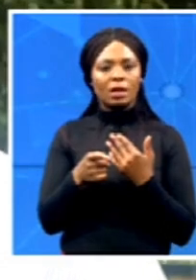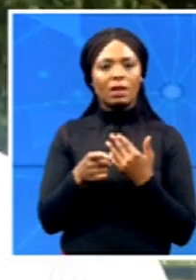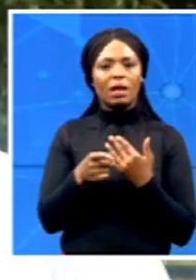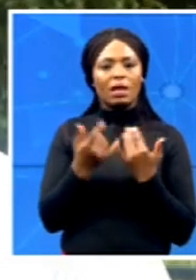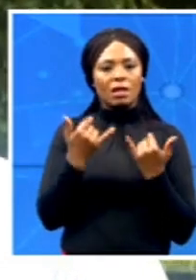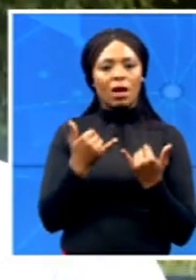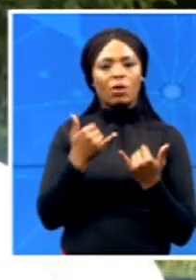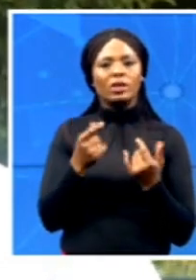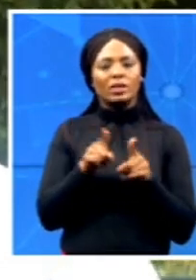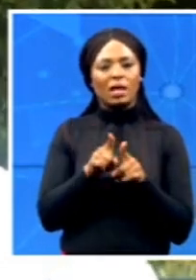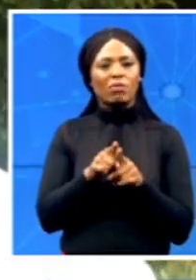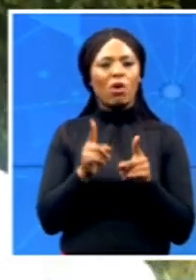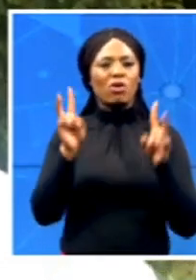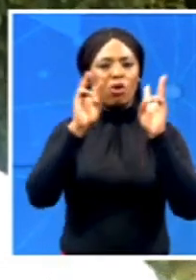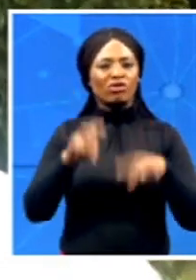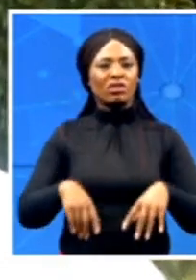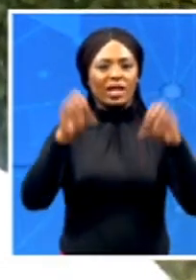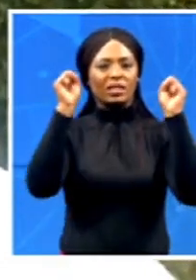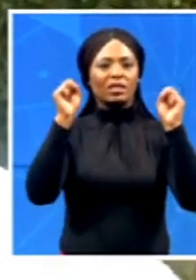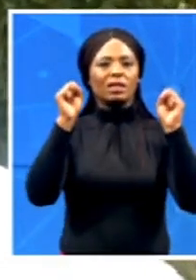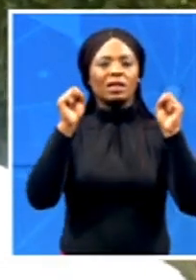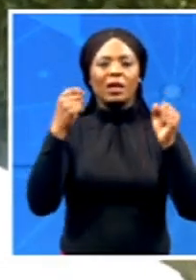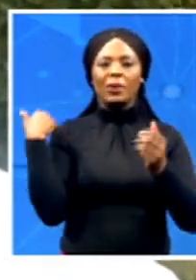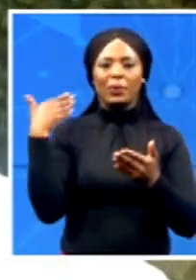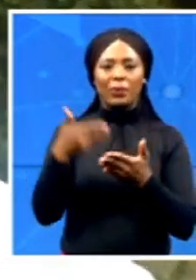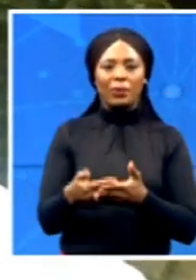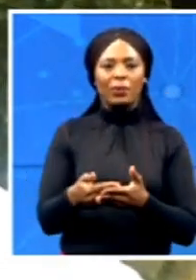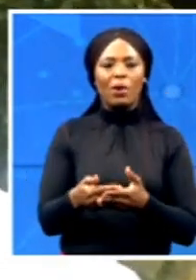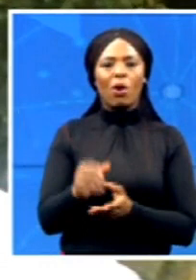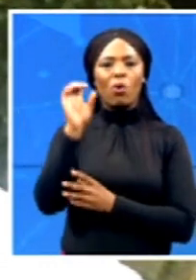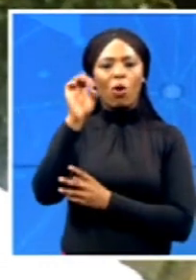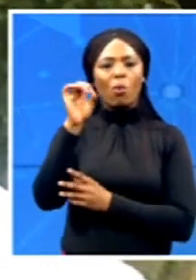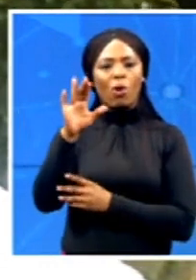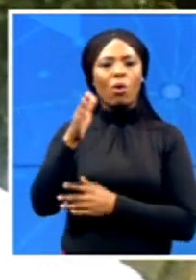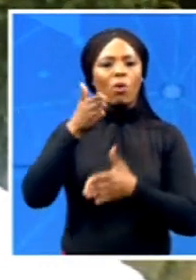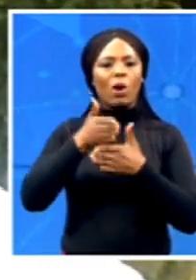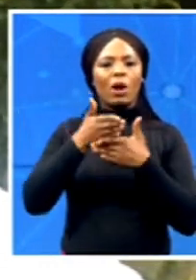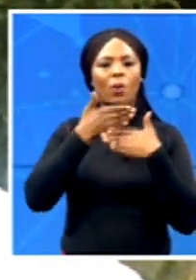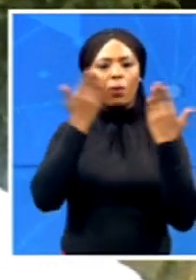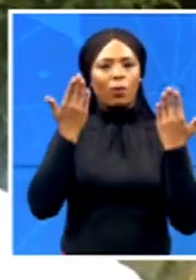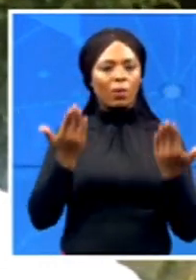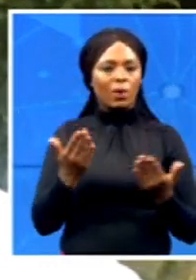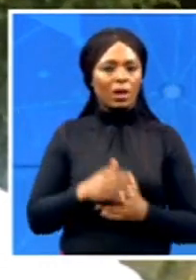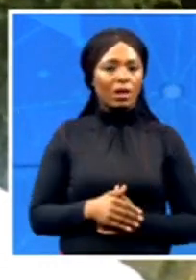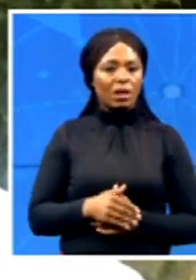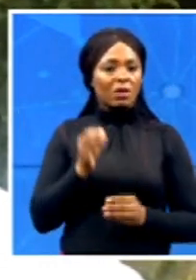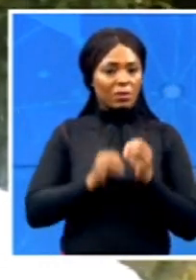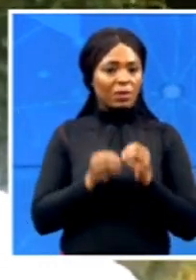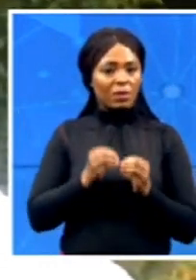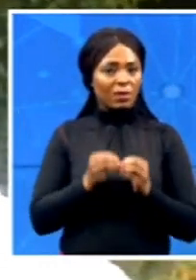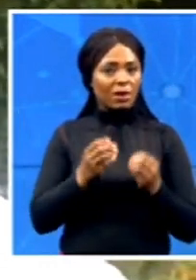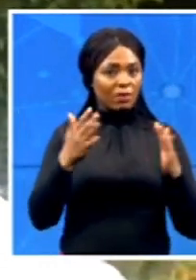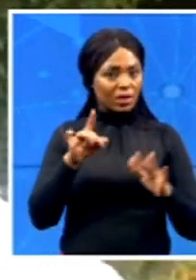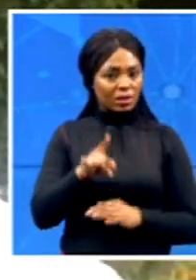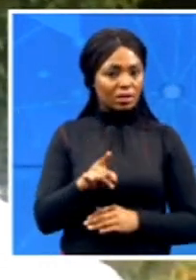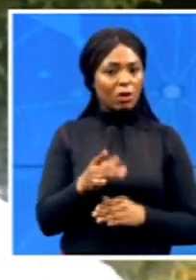not be working now. So are there any traffic officers that have already been deployed to assist, traffic where